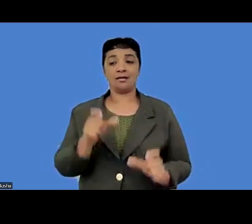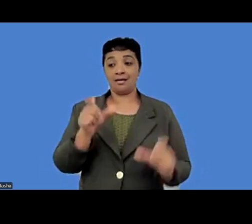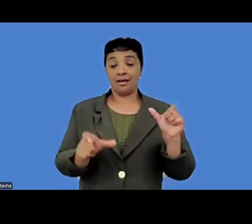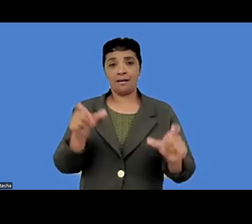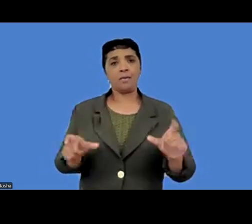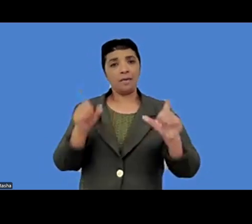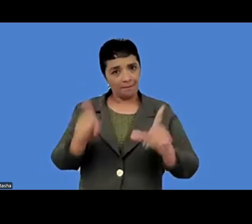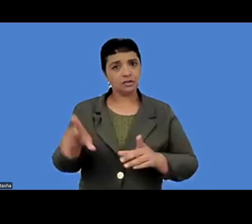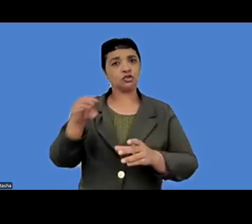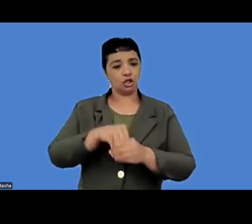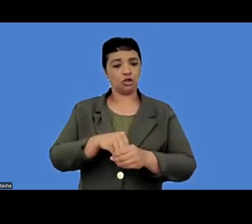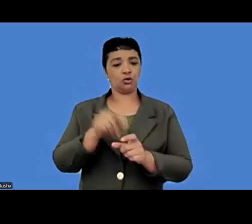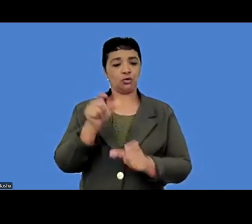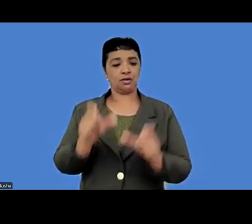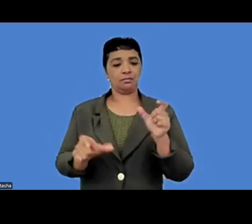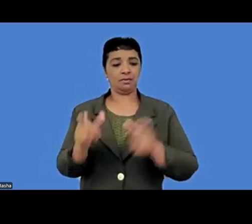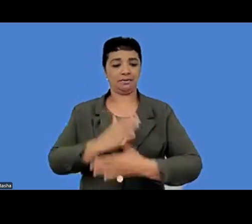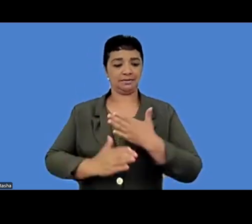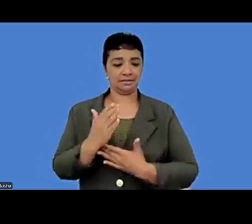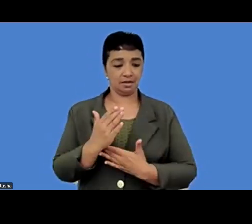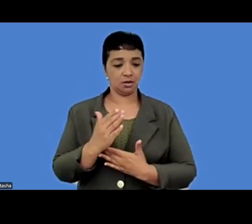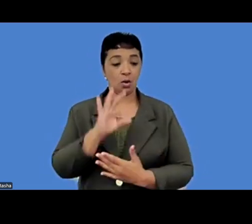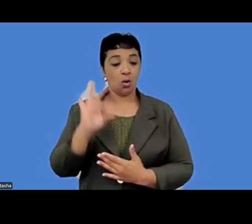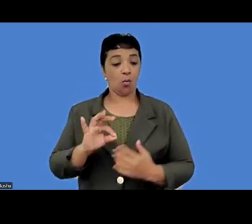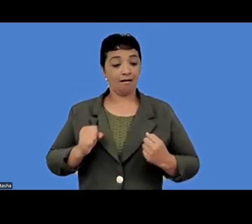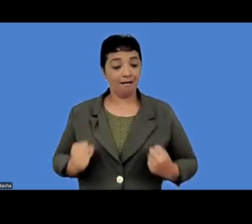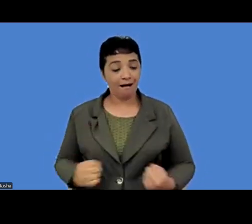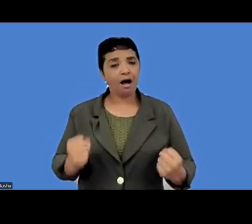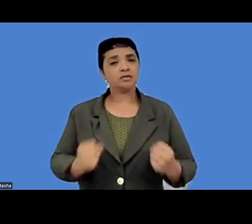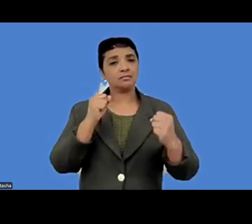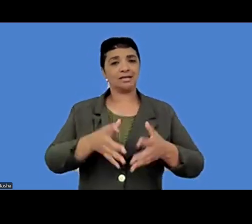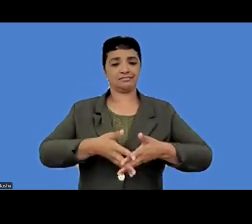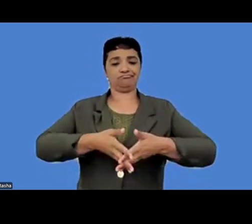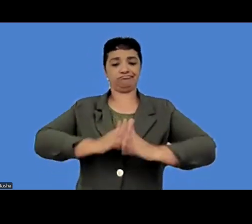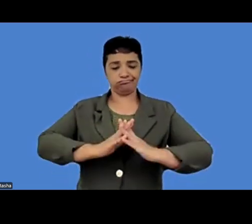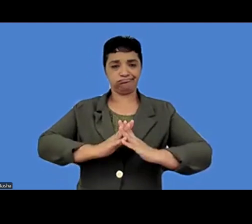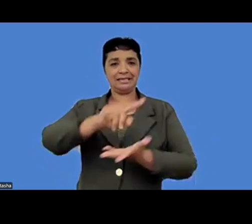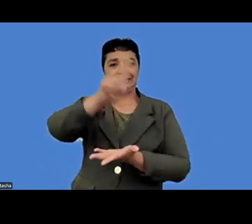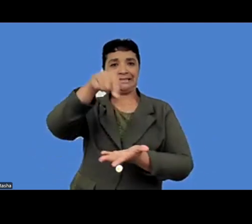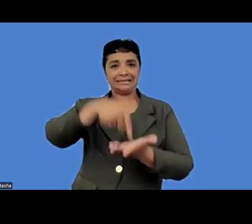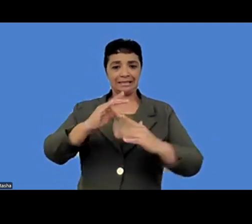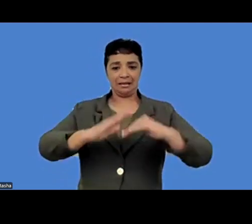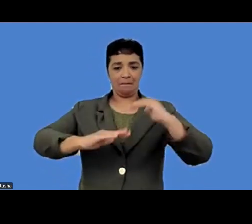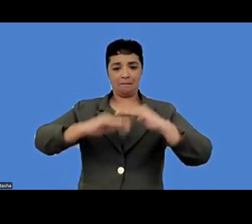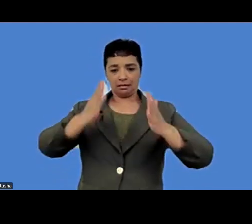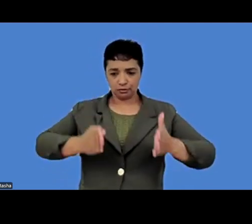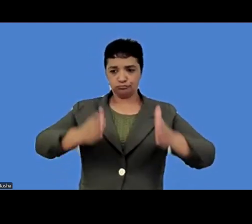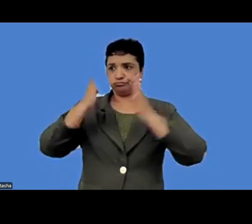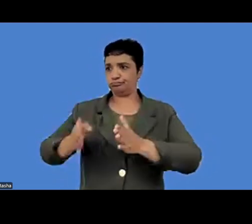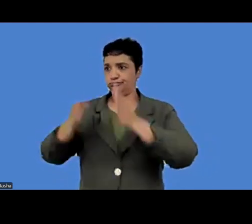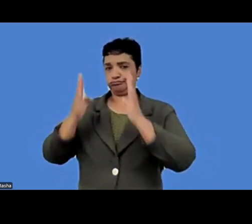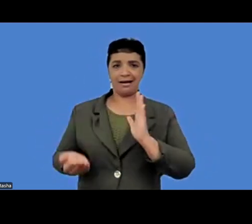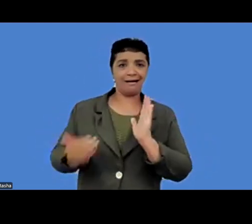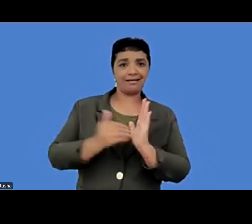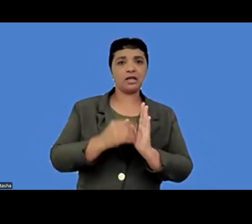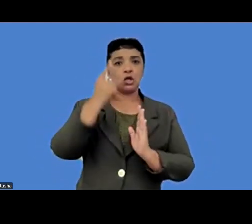people with disabilities in all actions to reconstruct the cities, and instead of